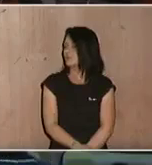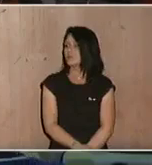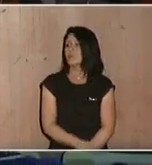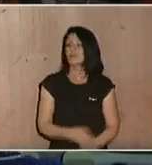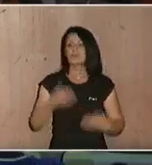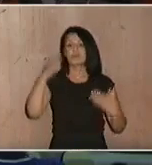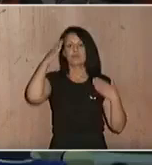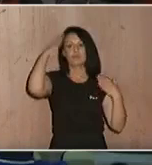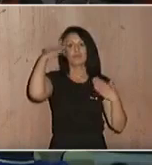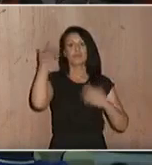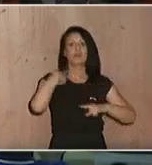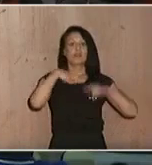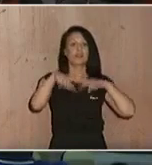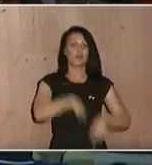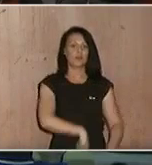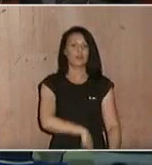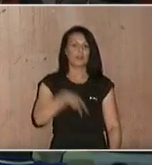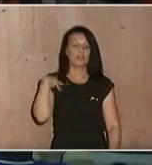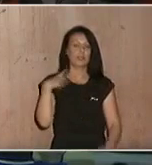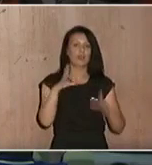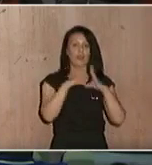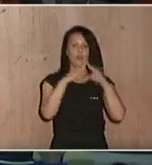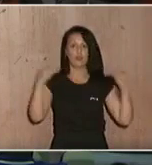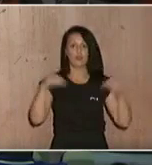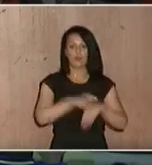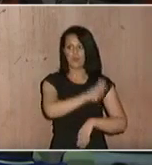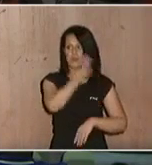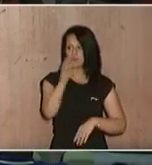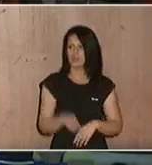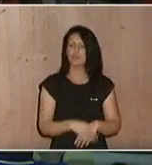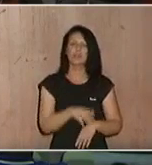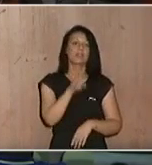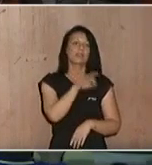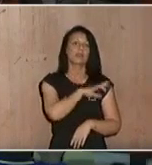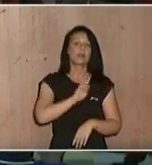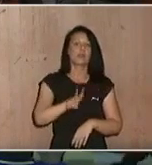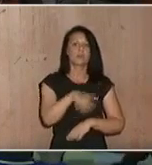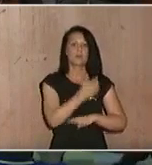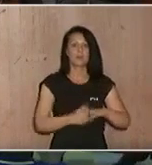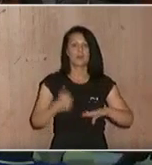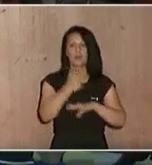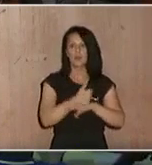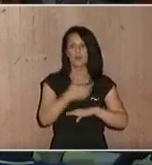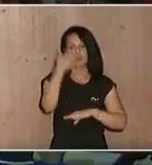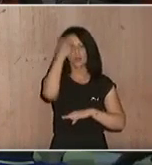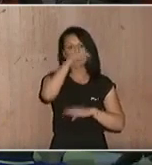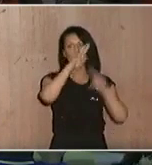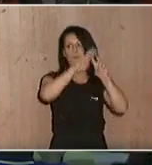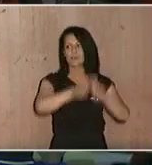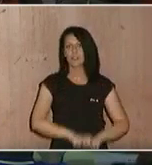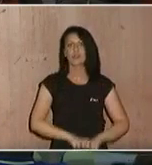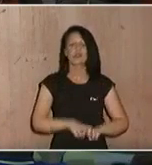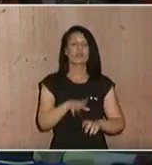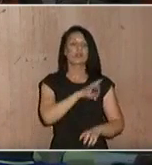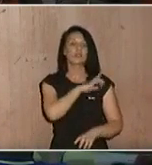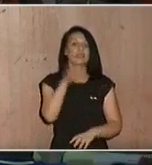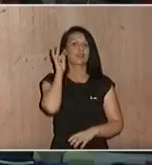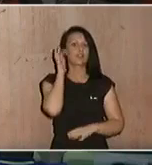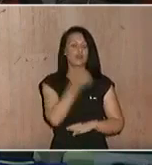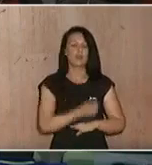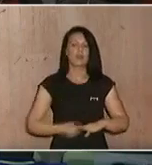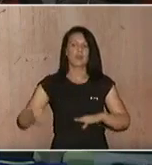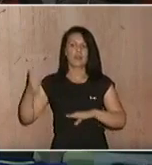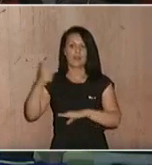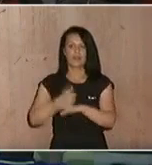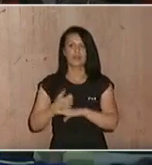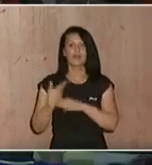Ilustrísimo director general de universidades, señor vicerrector de investigación, señora vicerrectora de